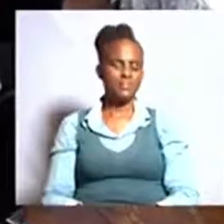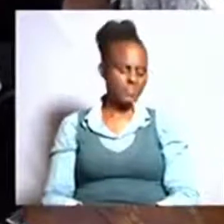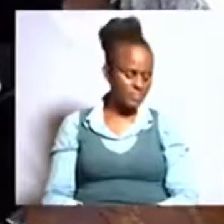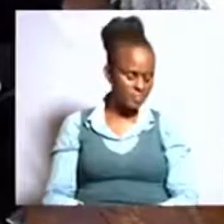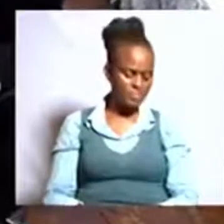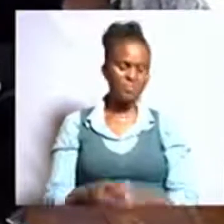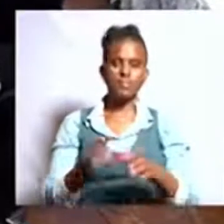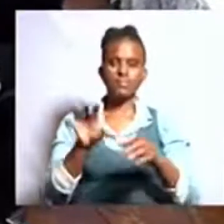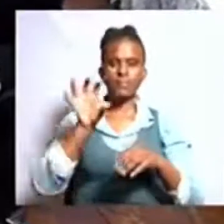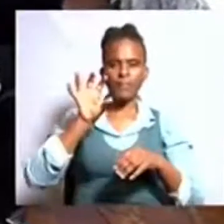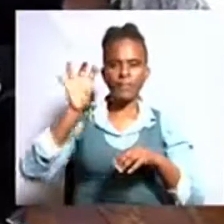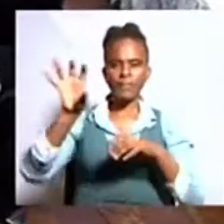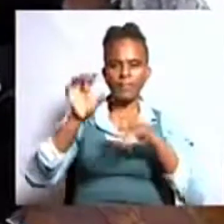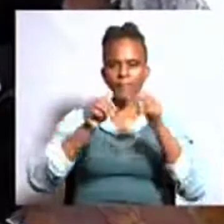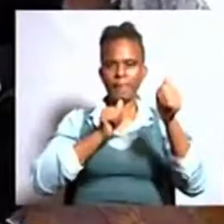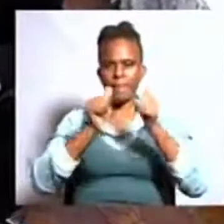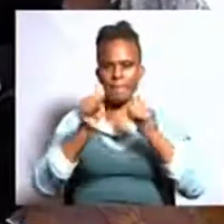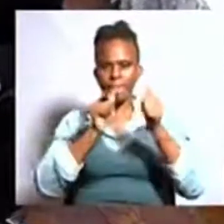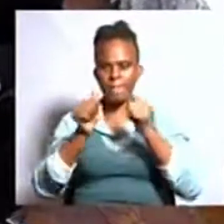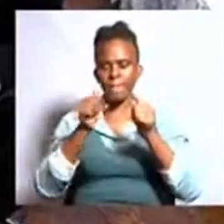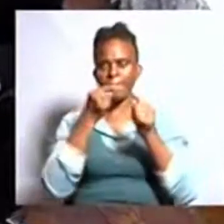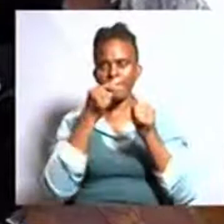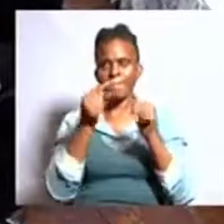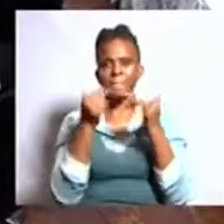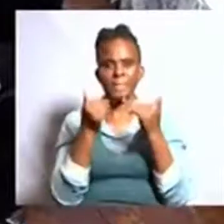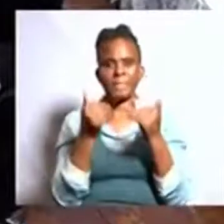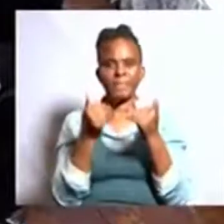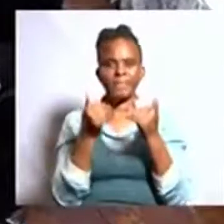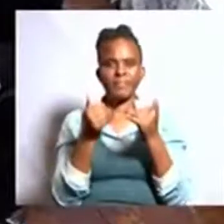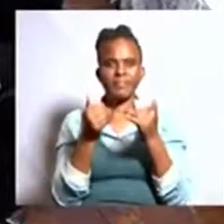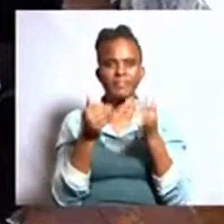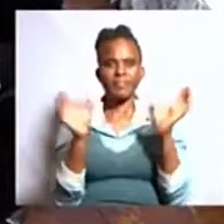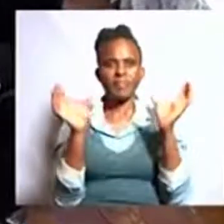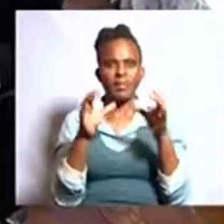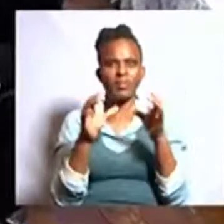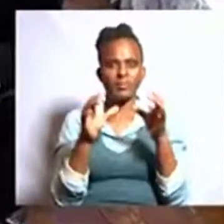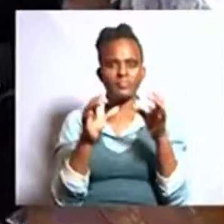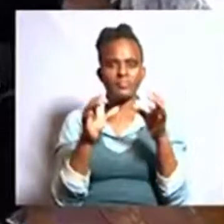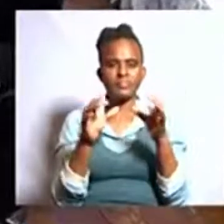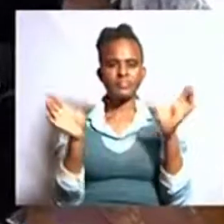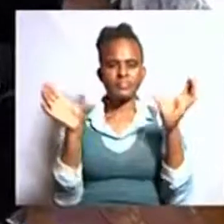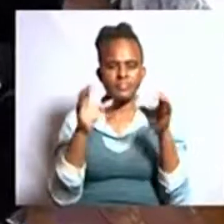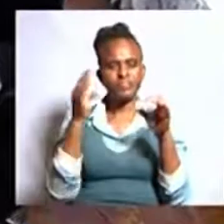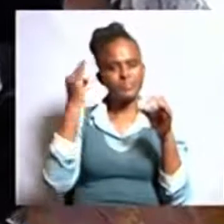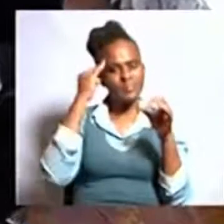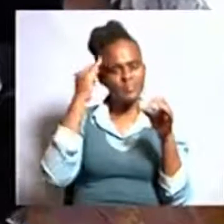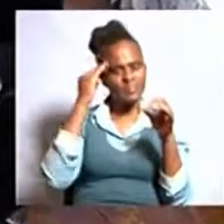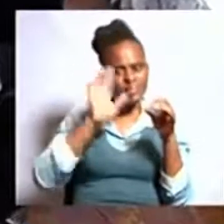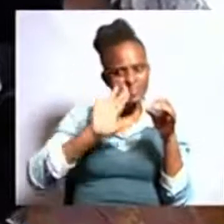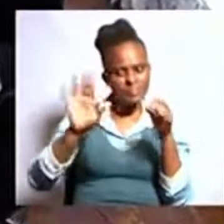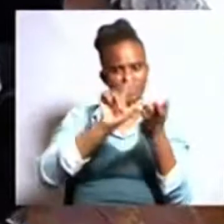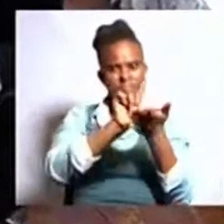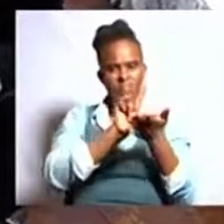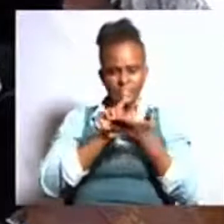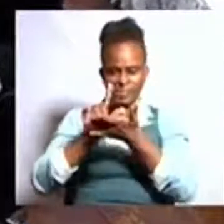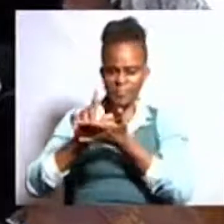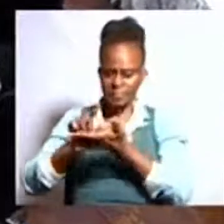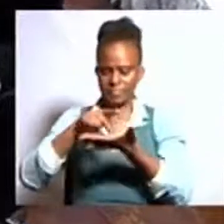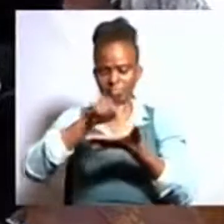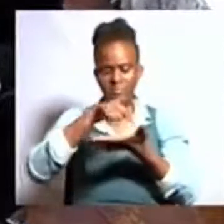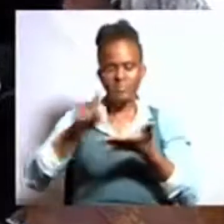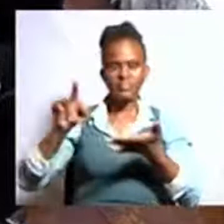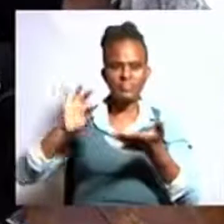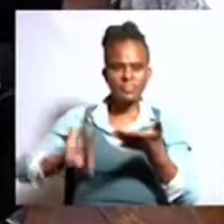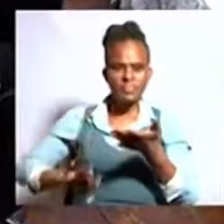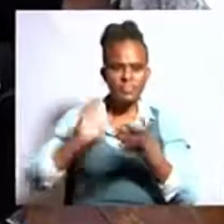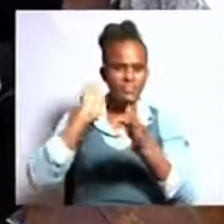the provincial administration is saying that the committee may wish to know that the loan repayments by beneficiaries are